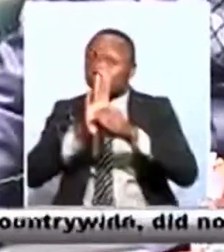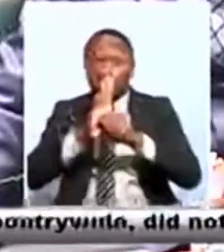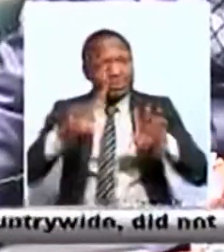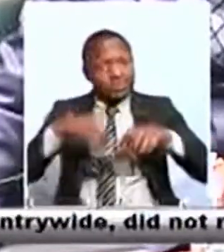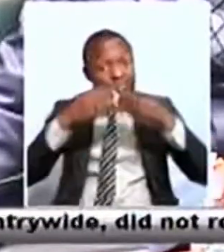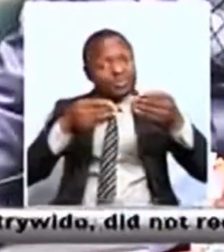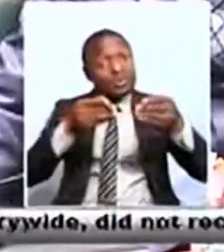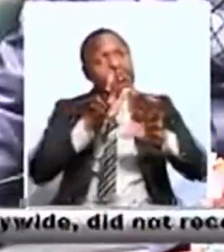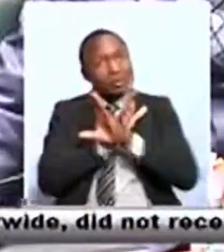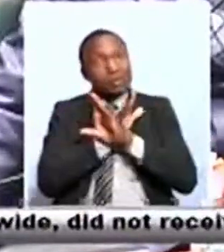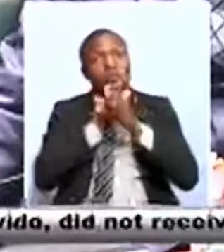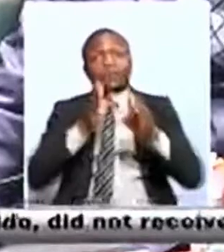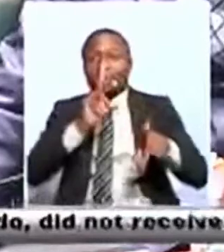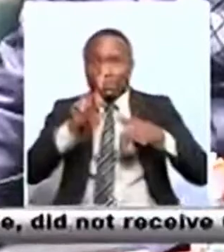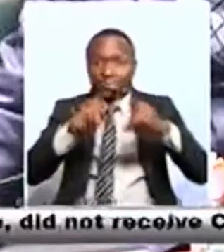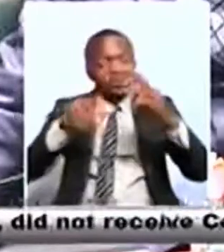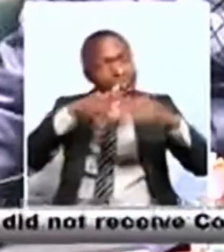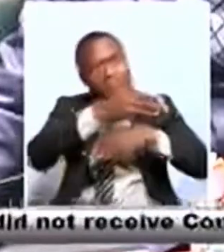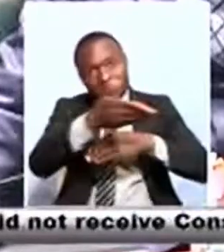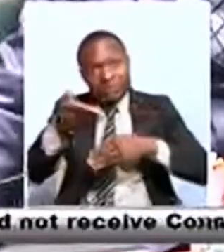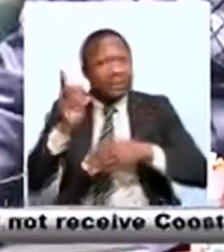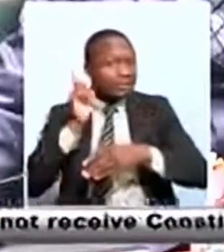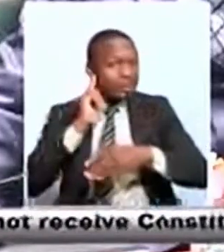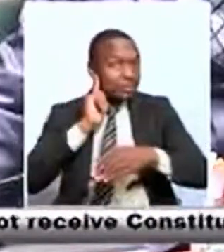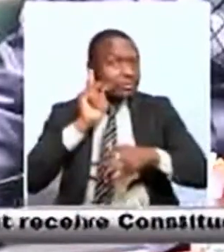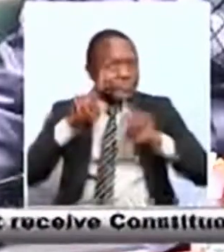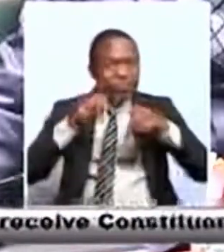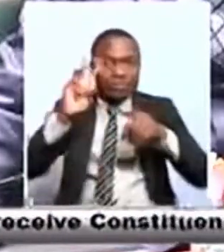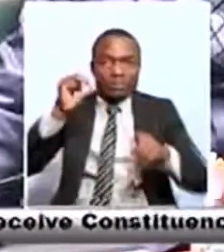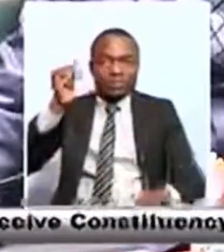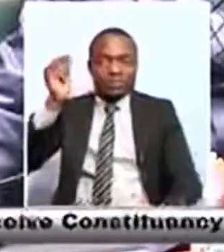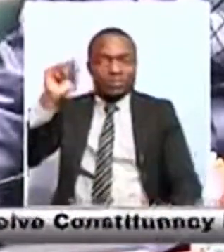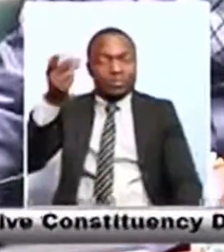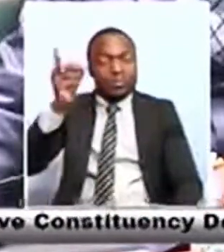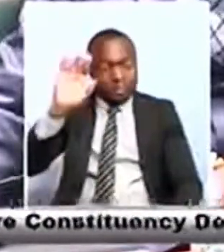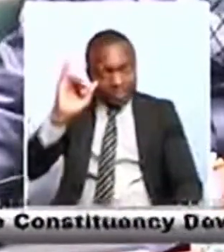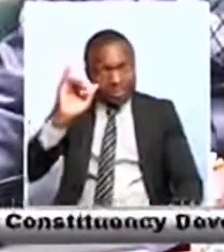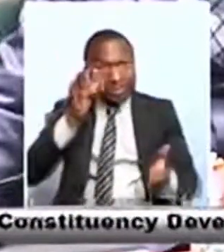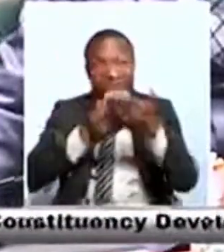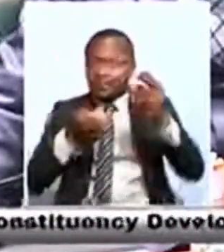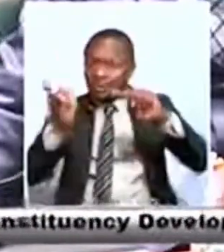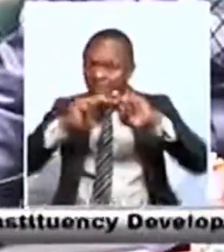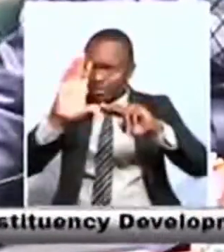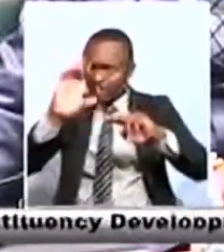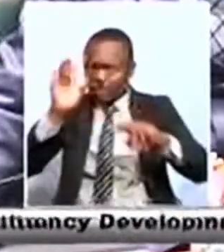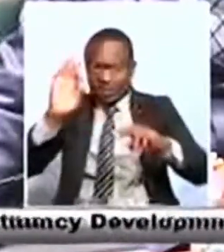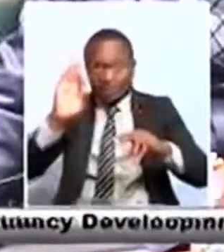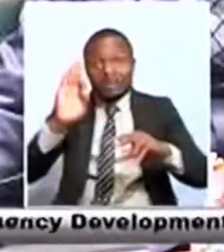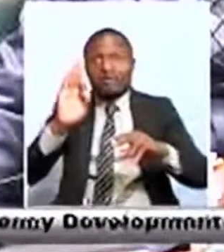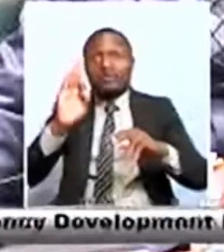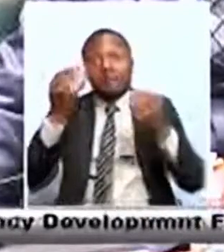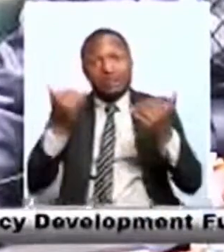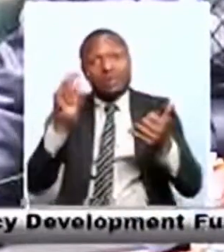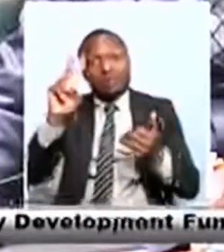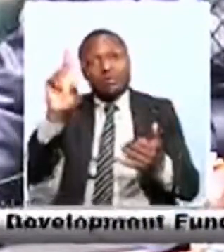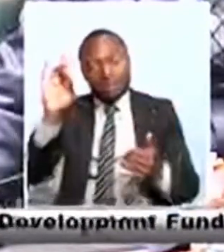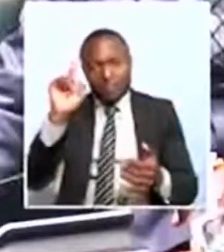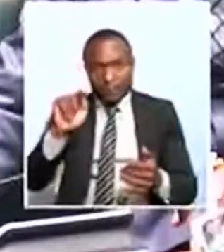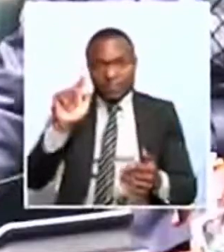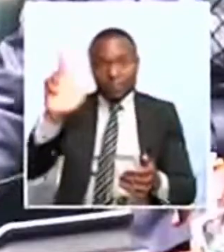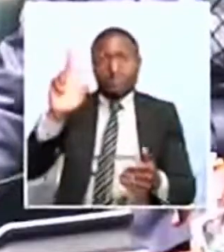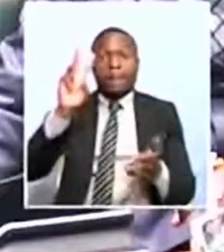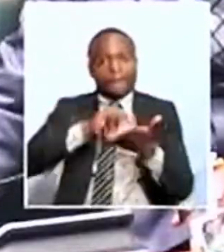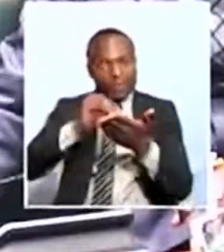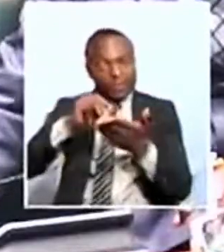giving to the Zambian people out there that are listening, the people of Mwandi, that in this increased CDF, where we are now at 28.3 million